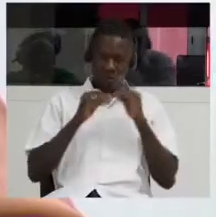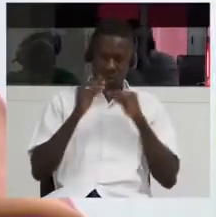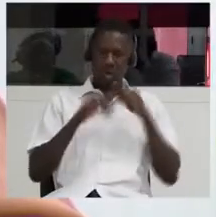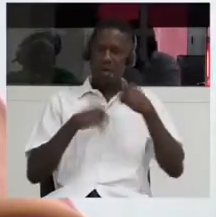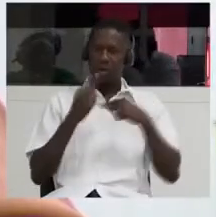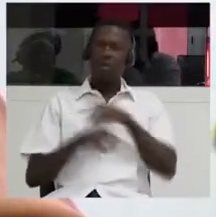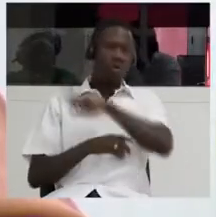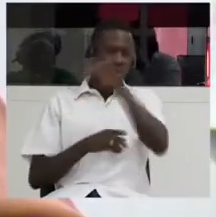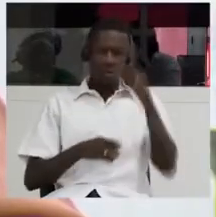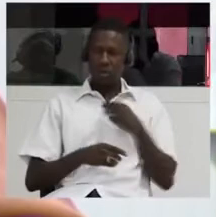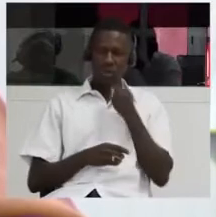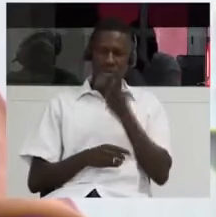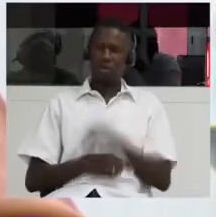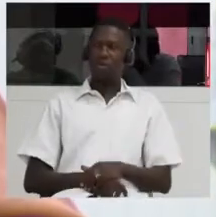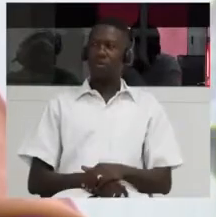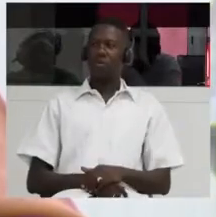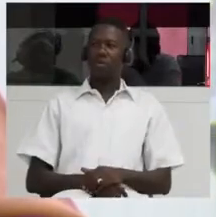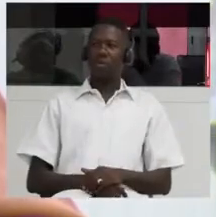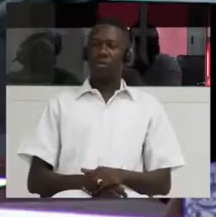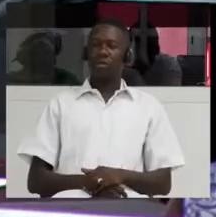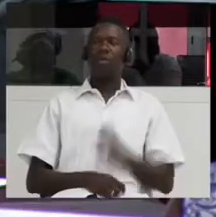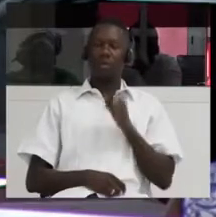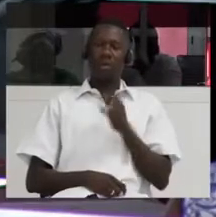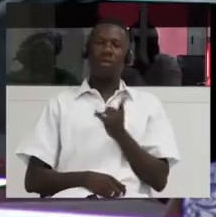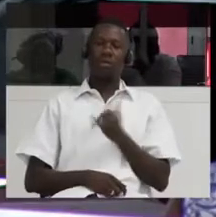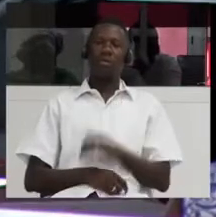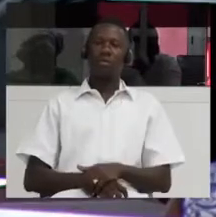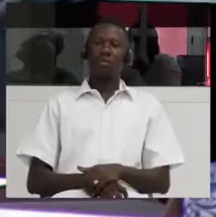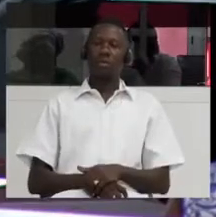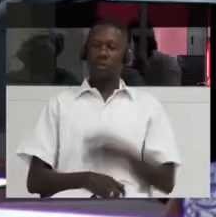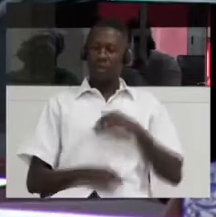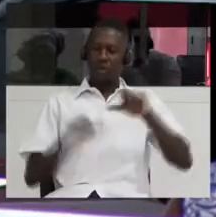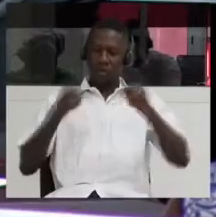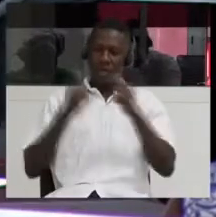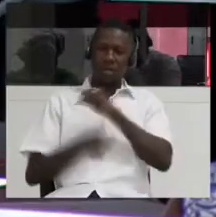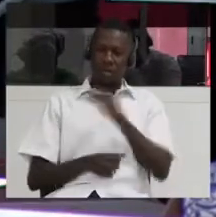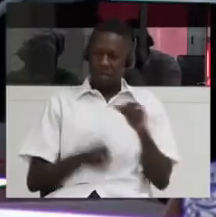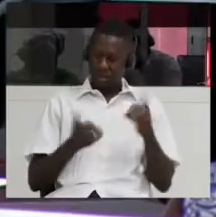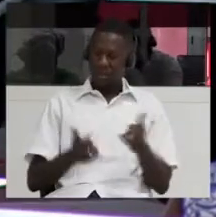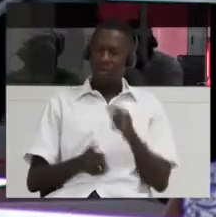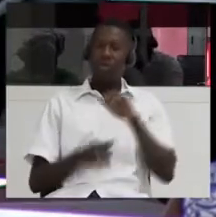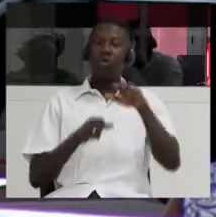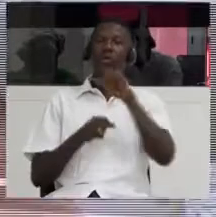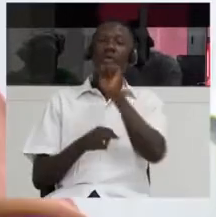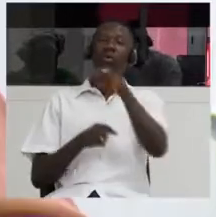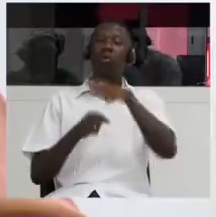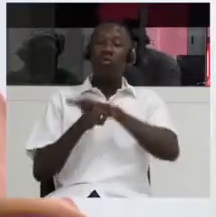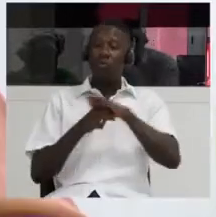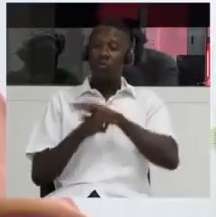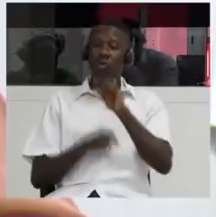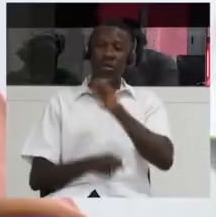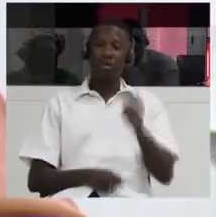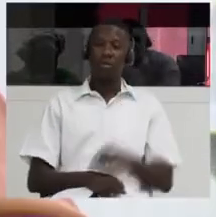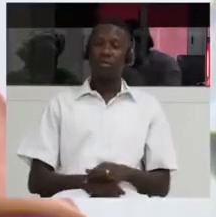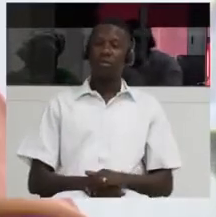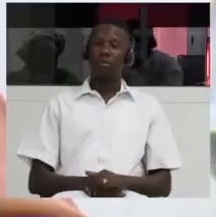Counsel. Good. So let us start now. Kindly give us your full names, please. My names are